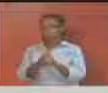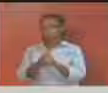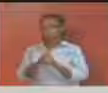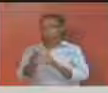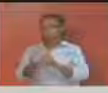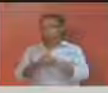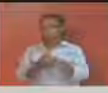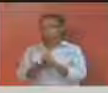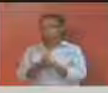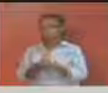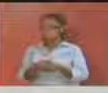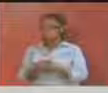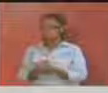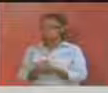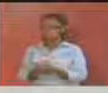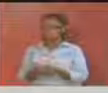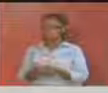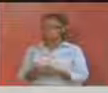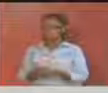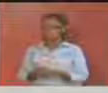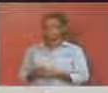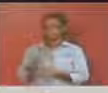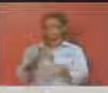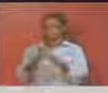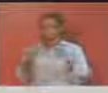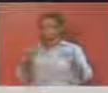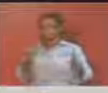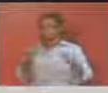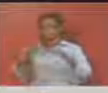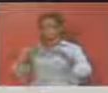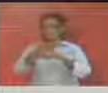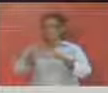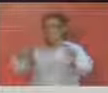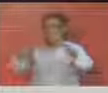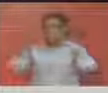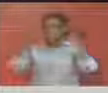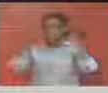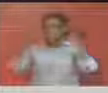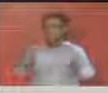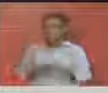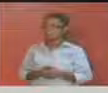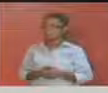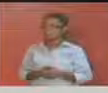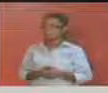Wash your hands, watch your distance, and of course, wear your mask.